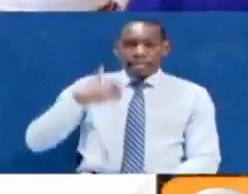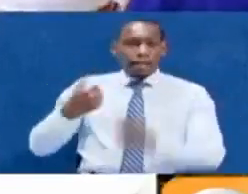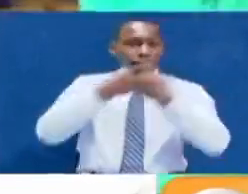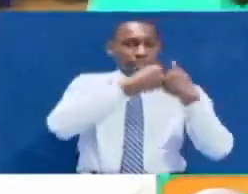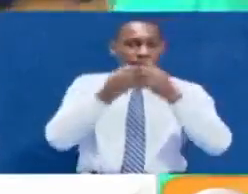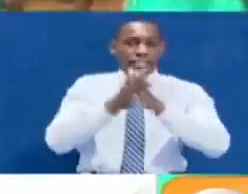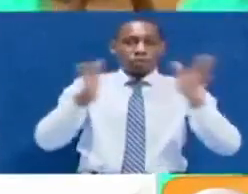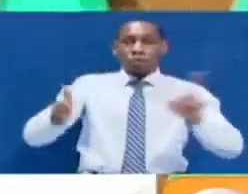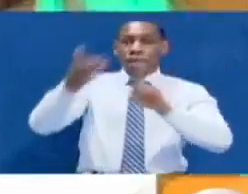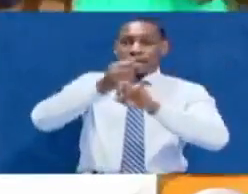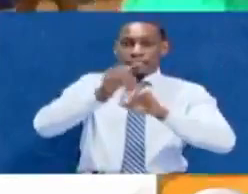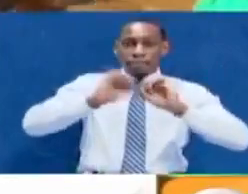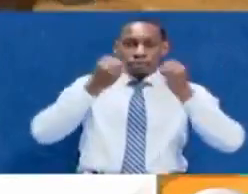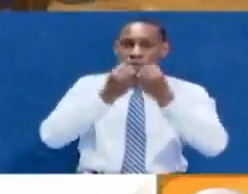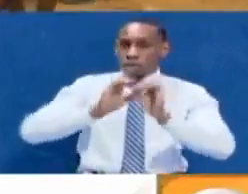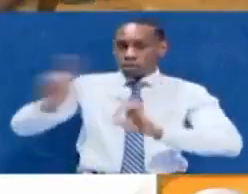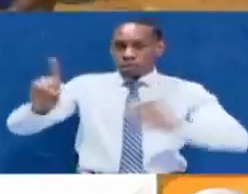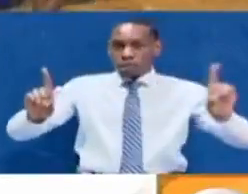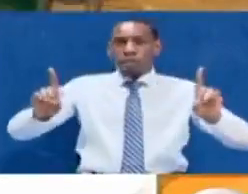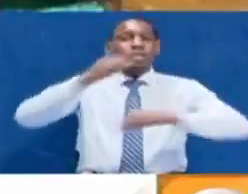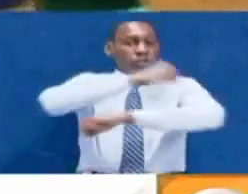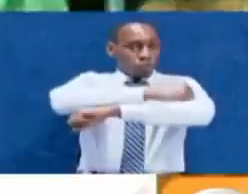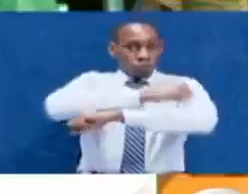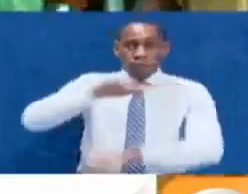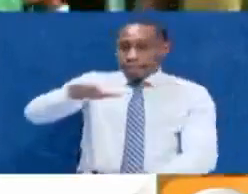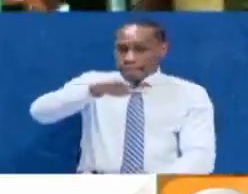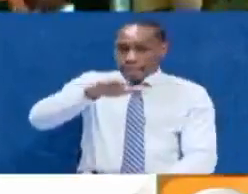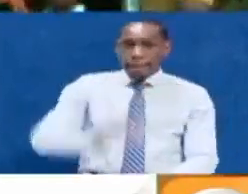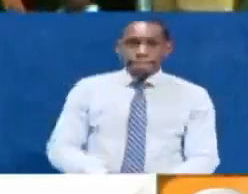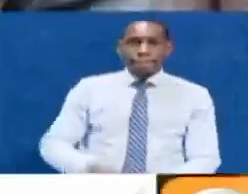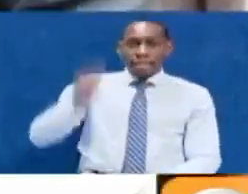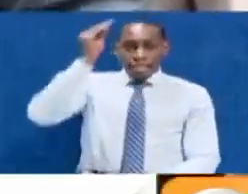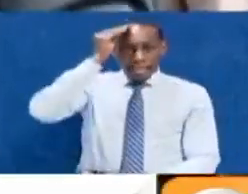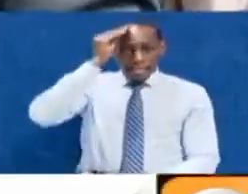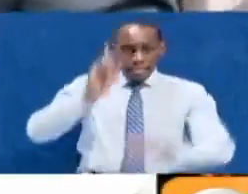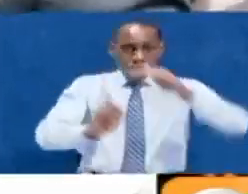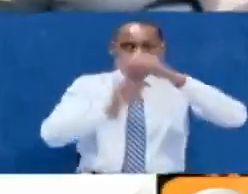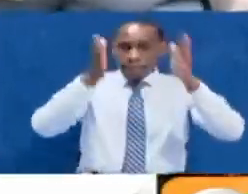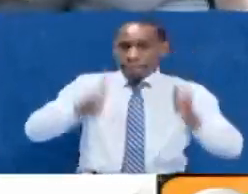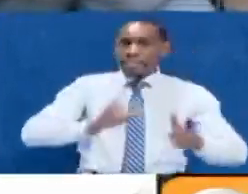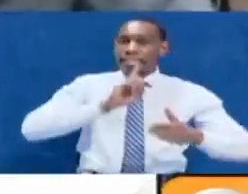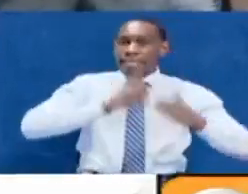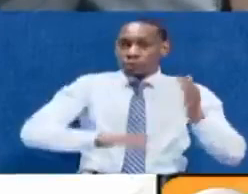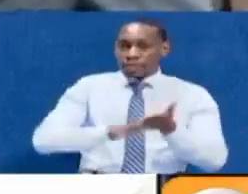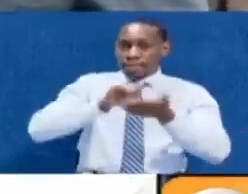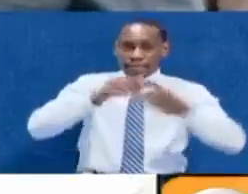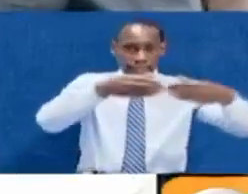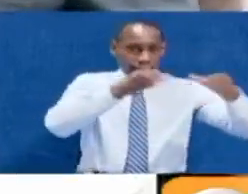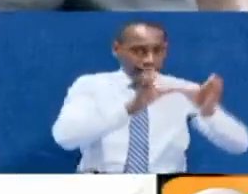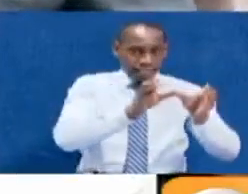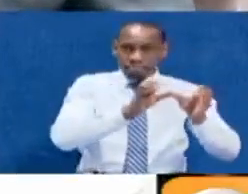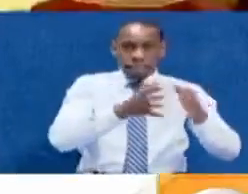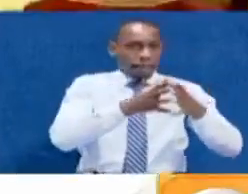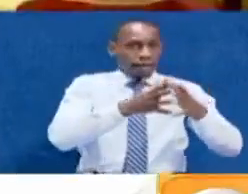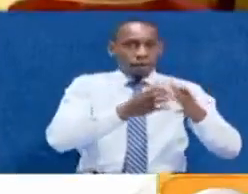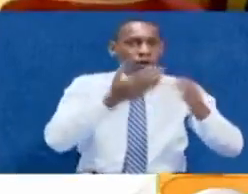big challenge to achieve social distancing in learning institutions. Education CS Professor George Magoa says classes should be no